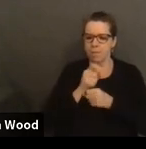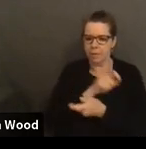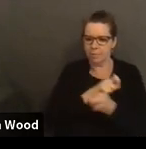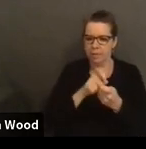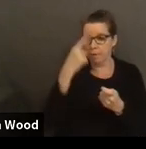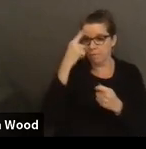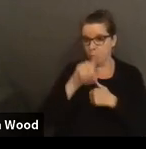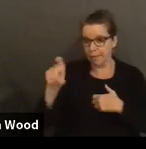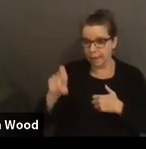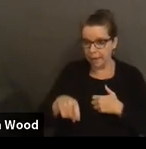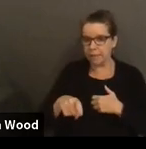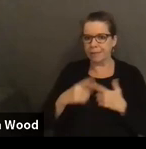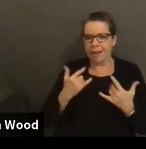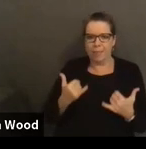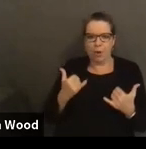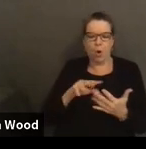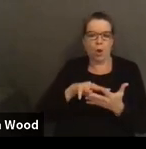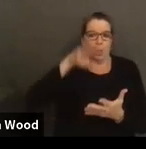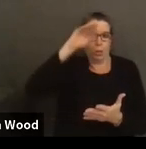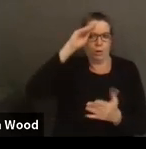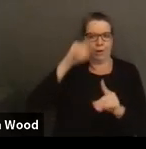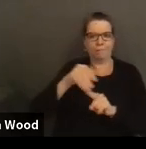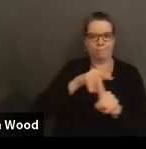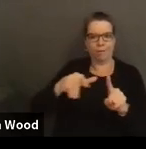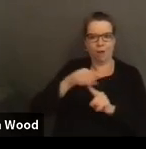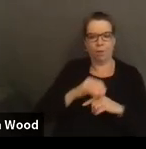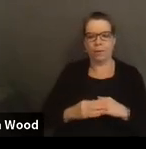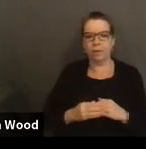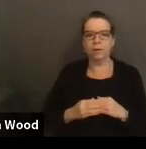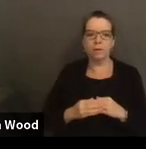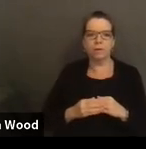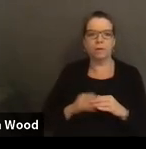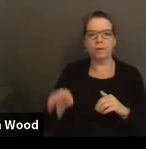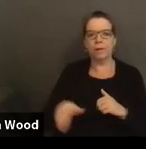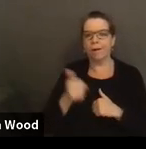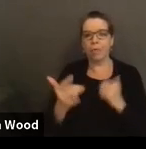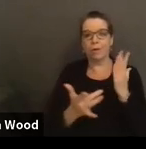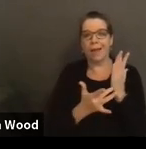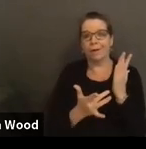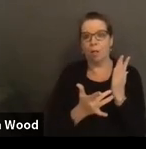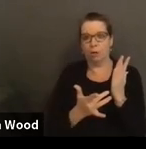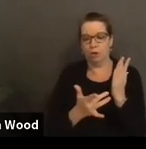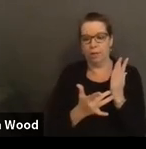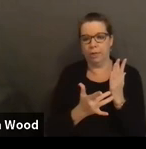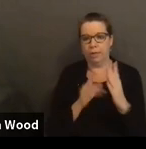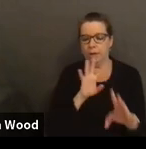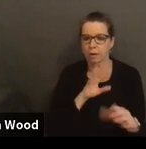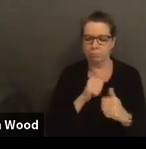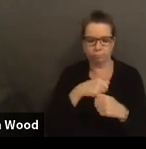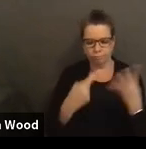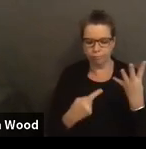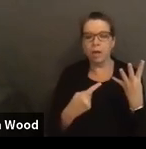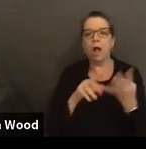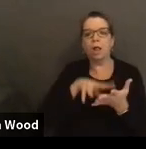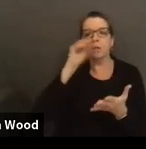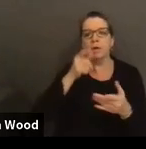Texas and the current learning environment. There's a suite of technology tools, including a learning management